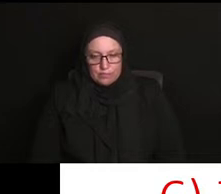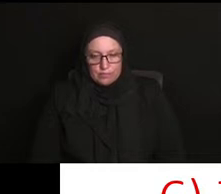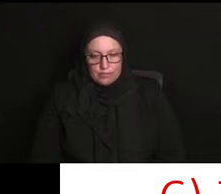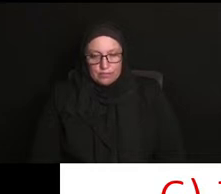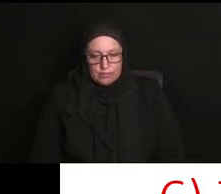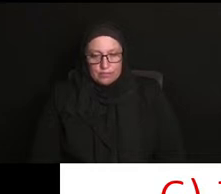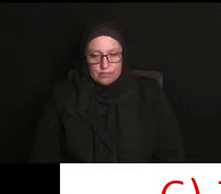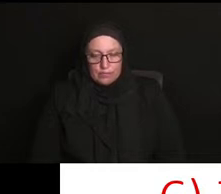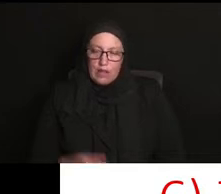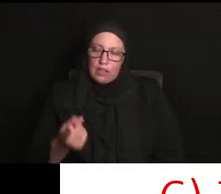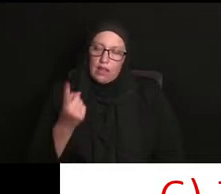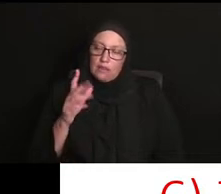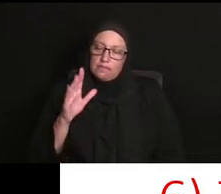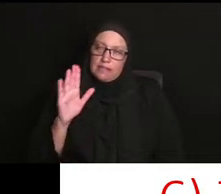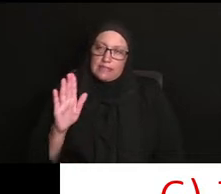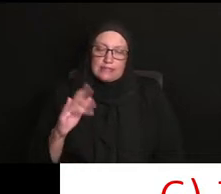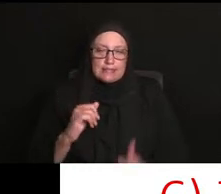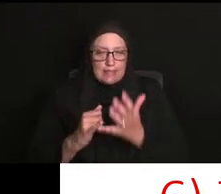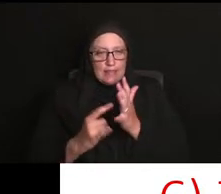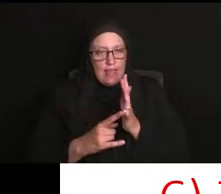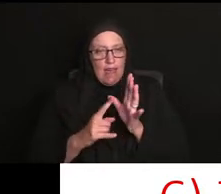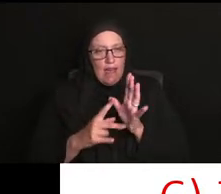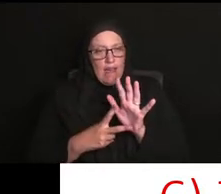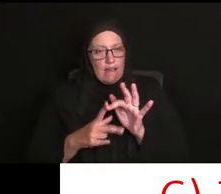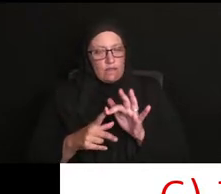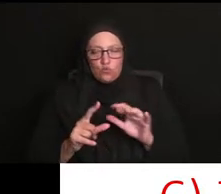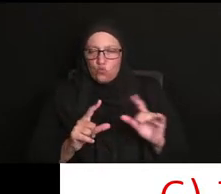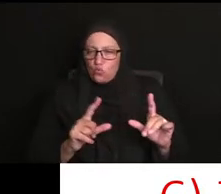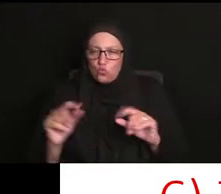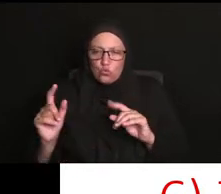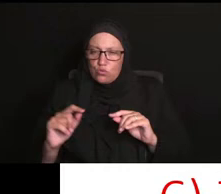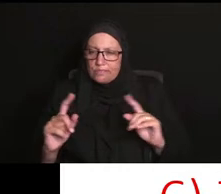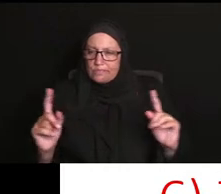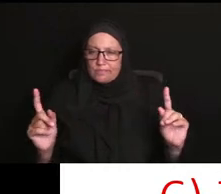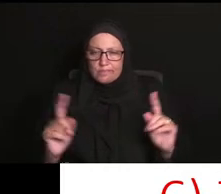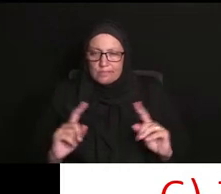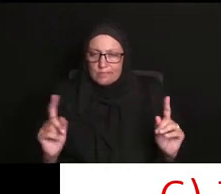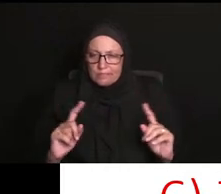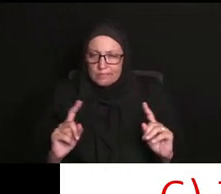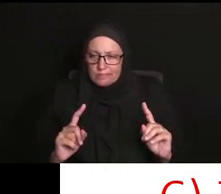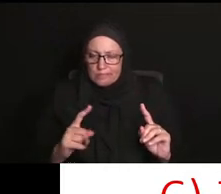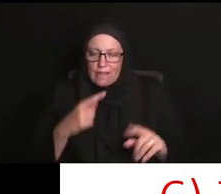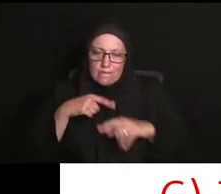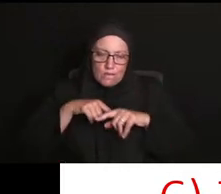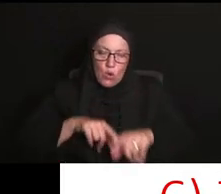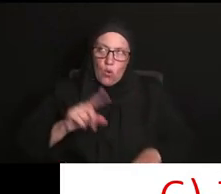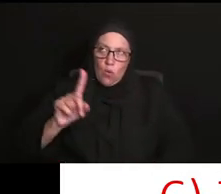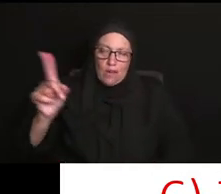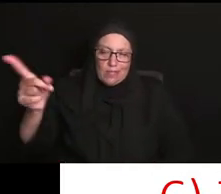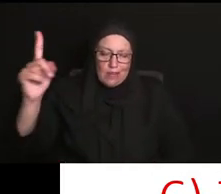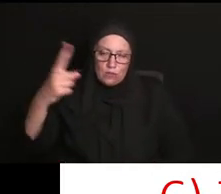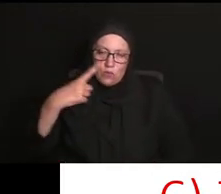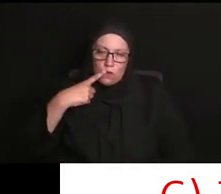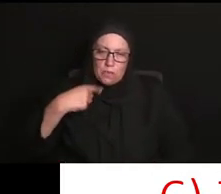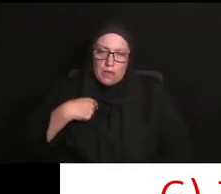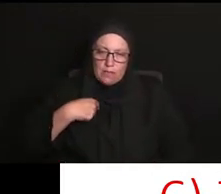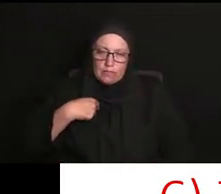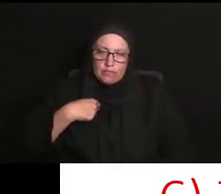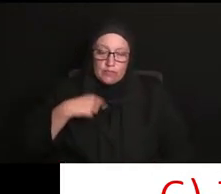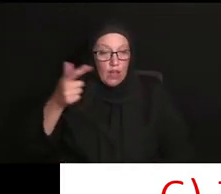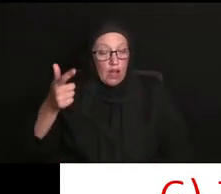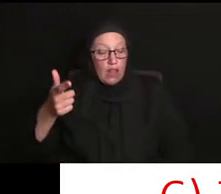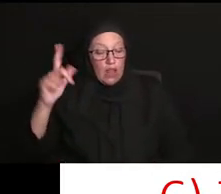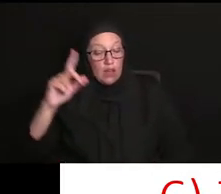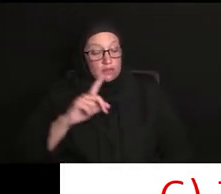told. As soon as I know that this command is from Allah subhanahu wa ta'ala, I don't even have to ask